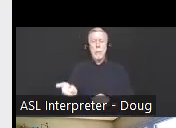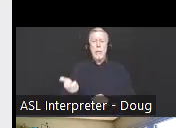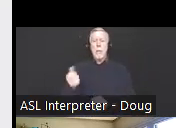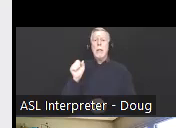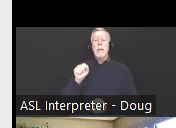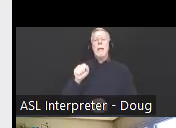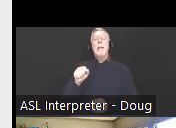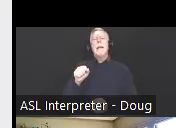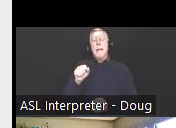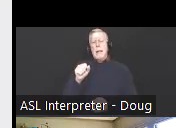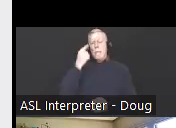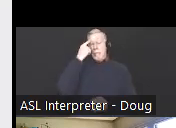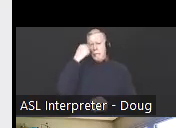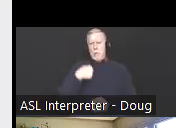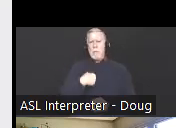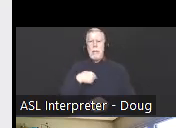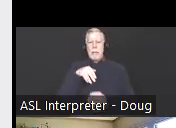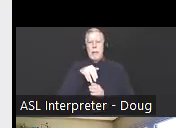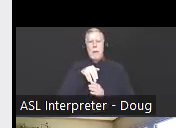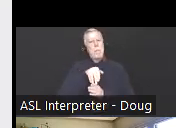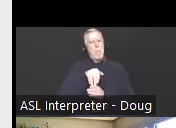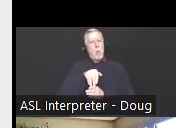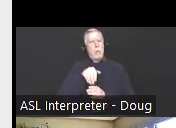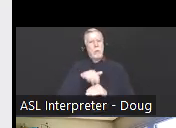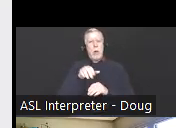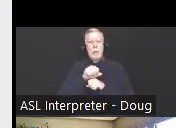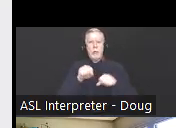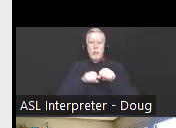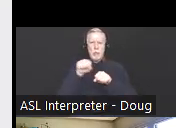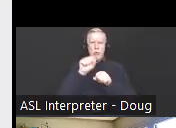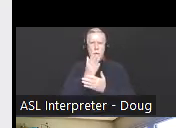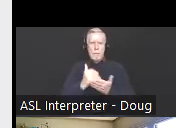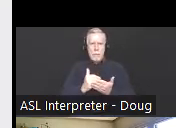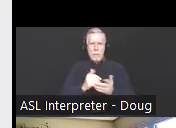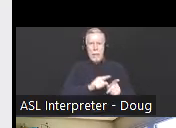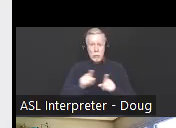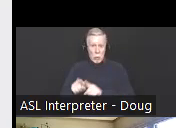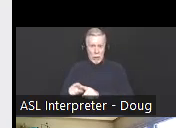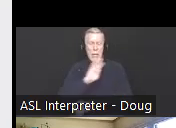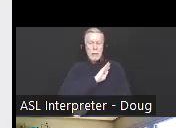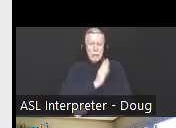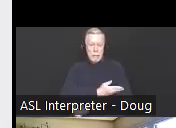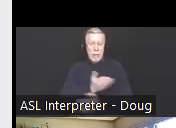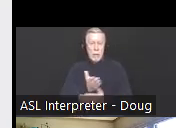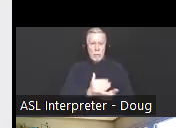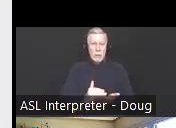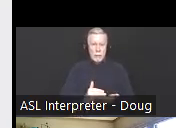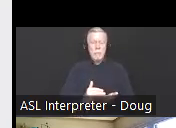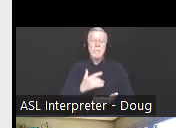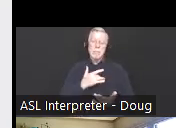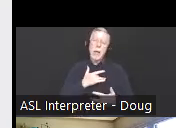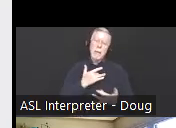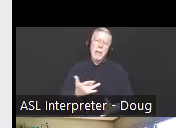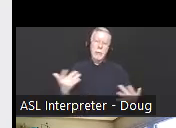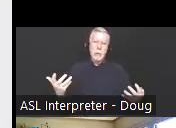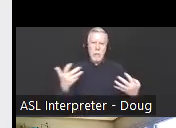So for me it borders on the structure piece as well as the power piece, and I tend to combine them. And I'll